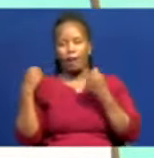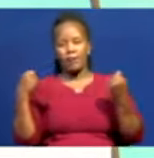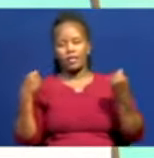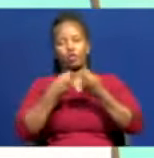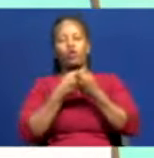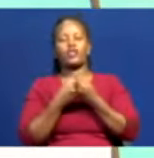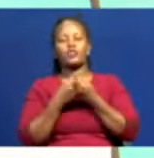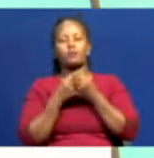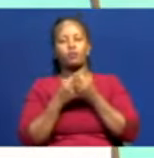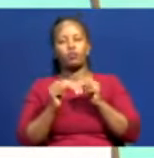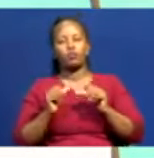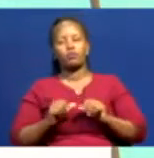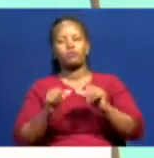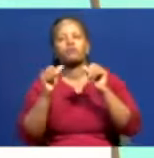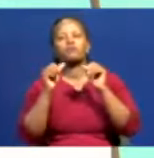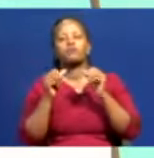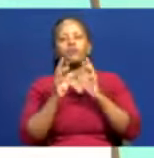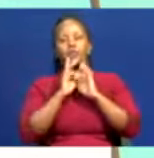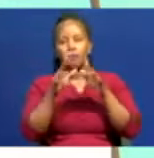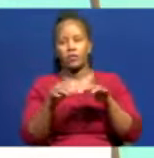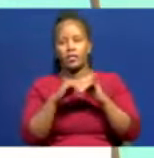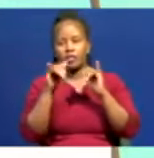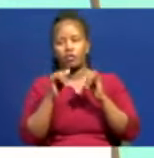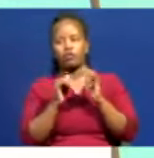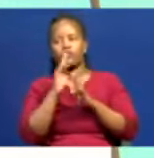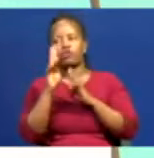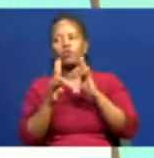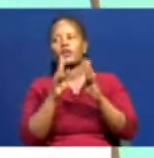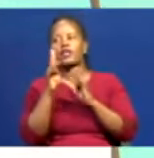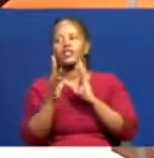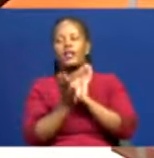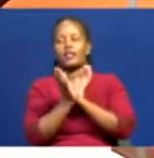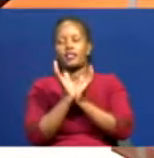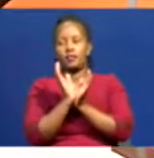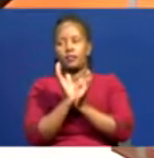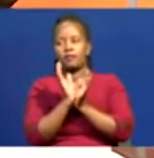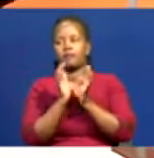Sports from Kasarani Indoor Arena, I'm Kingori Mwangi.